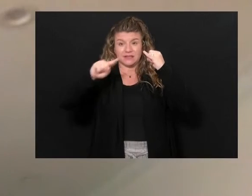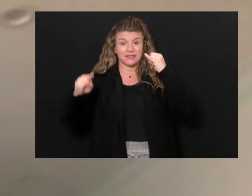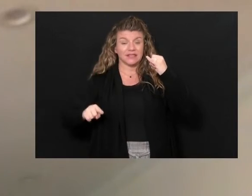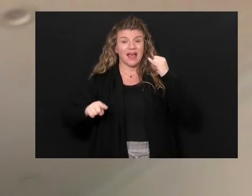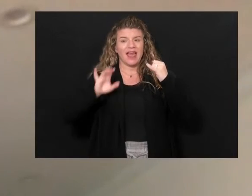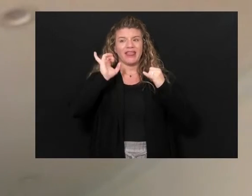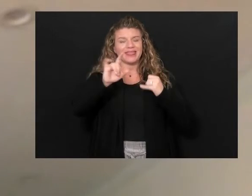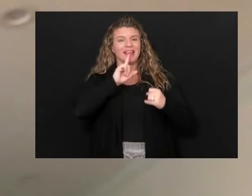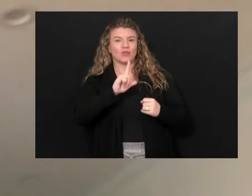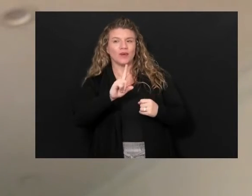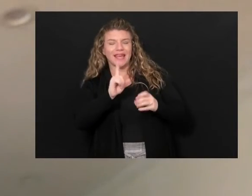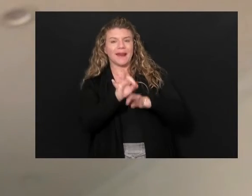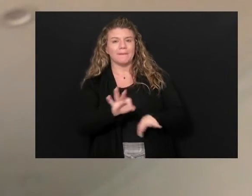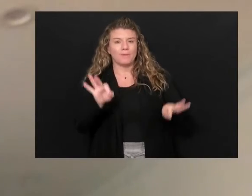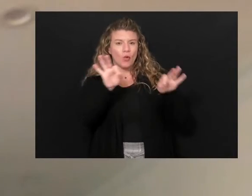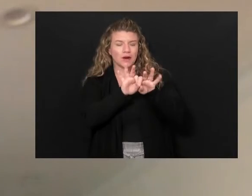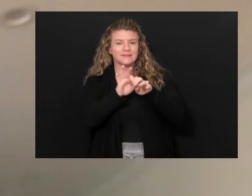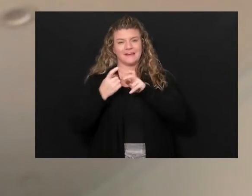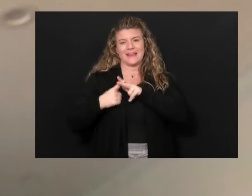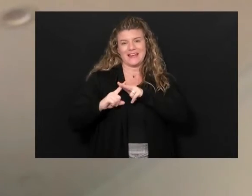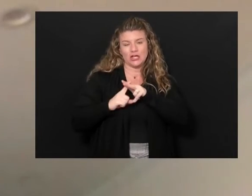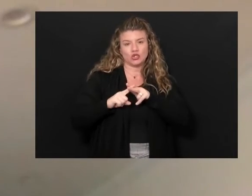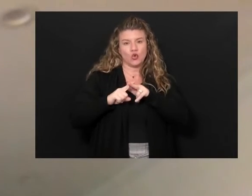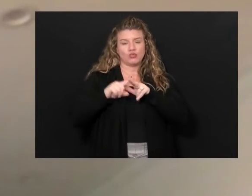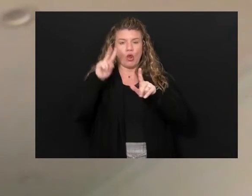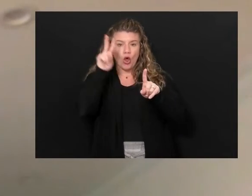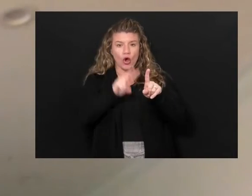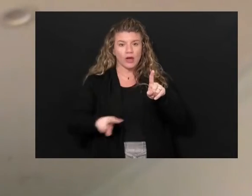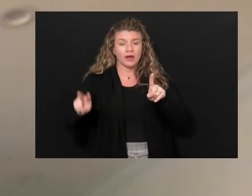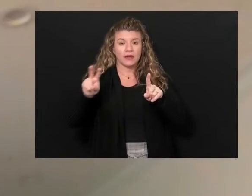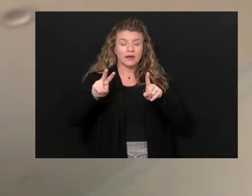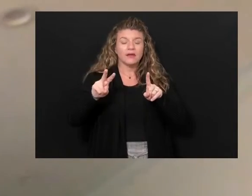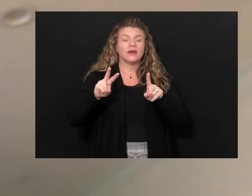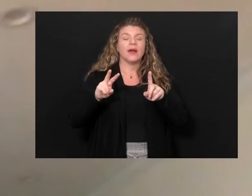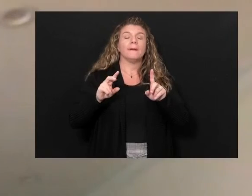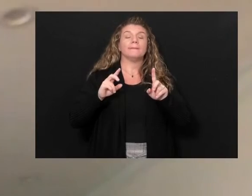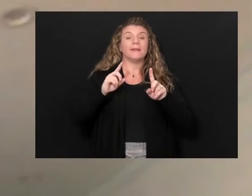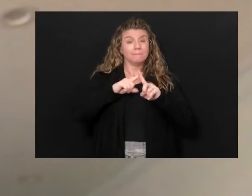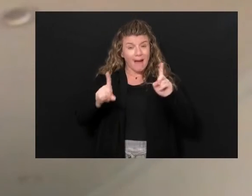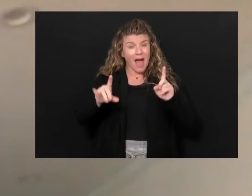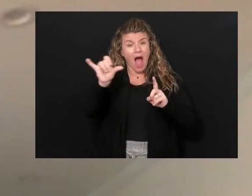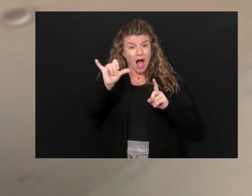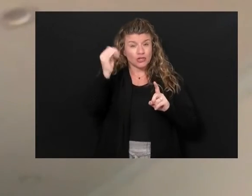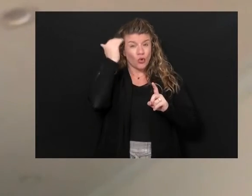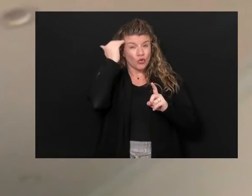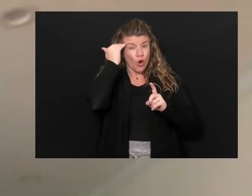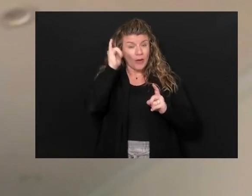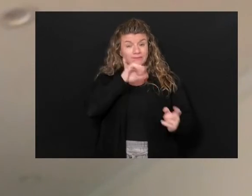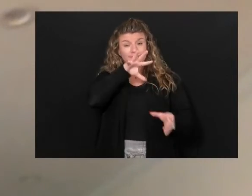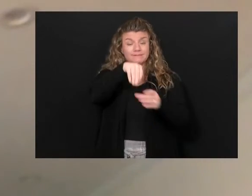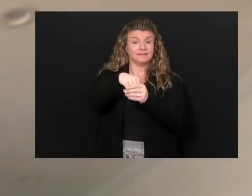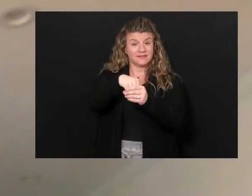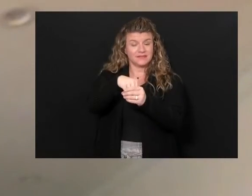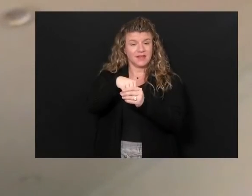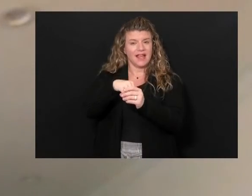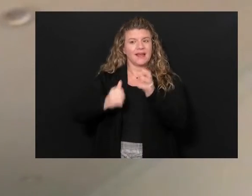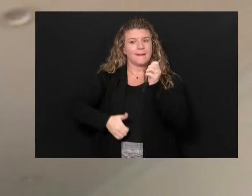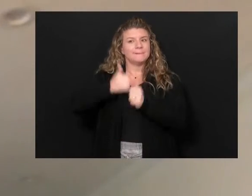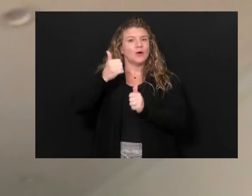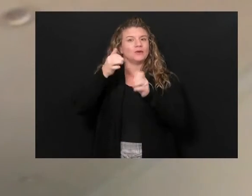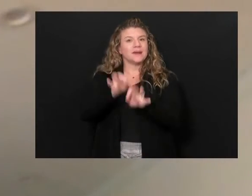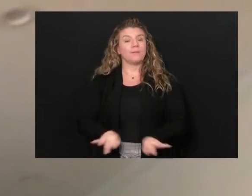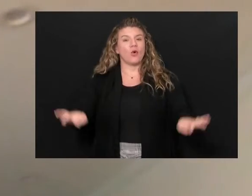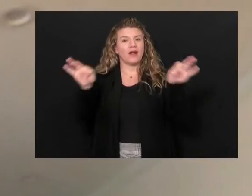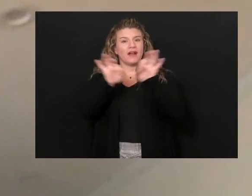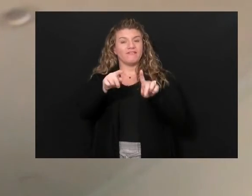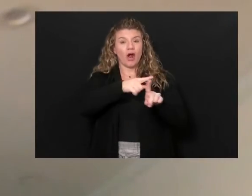and important, initial look. But I think that with all that said, the key for us is we